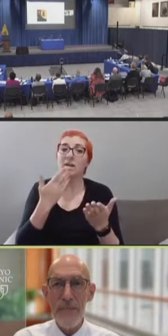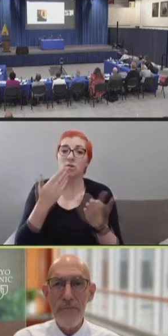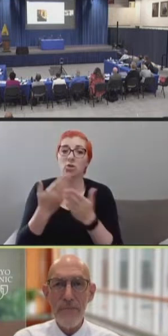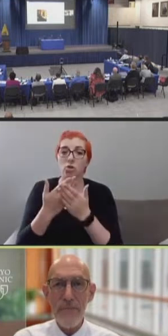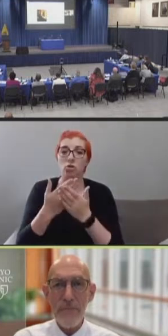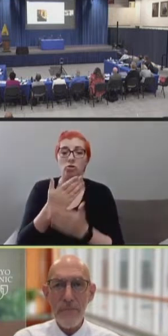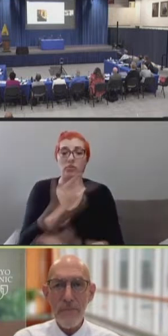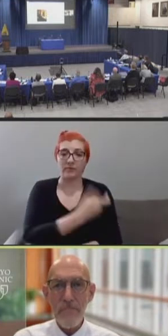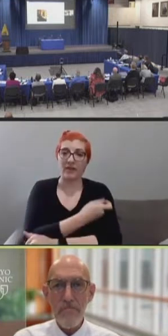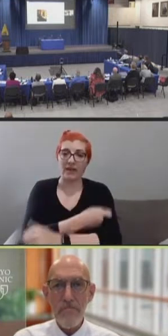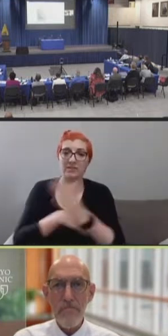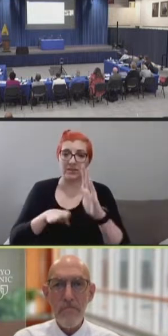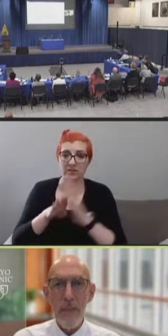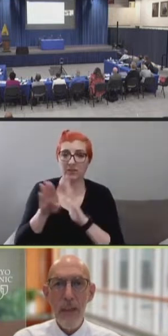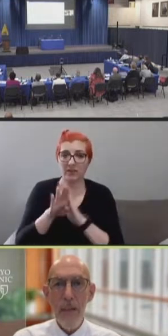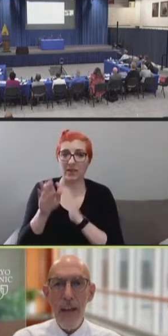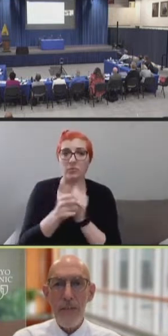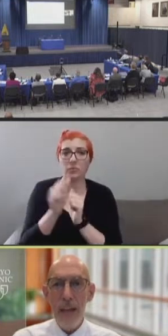slide.